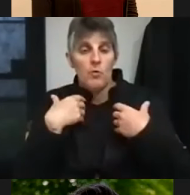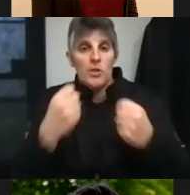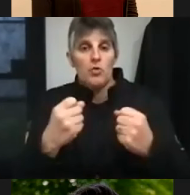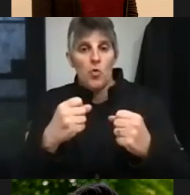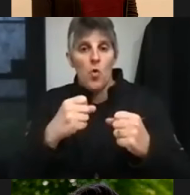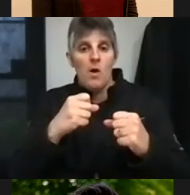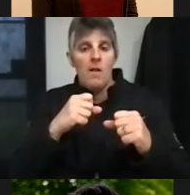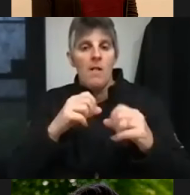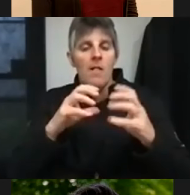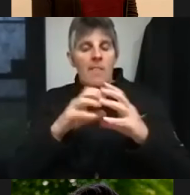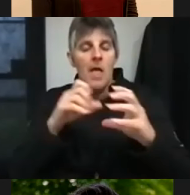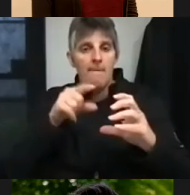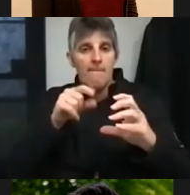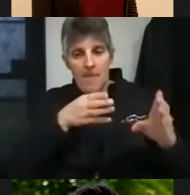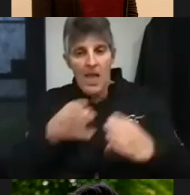pathway, the RGCs